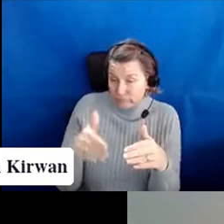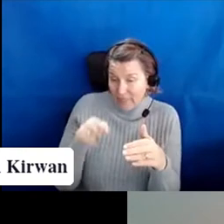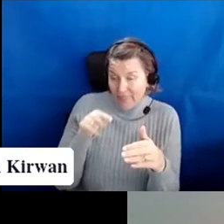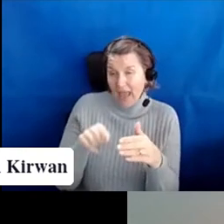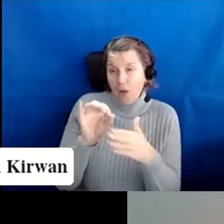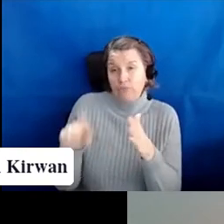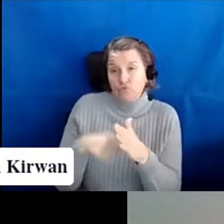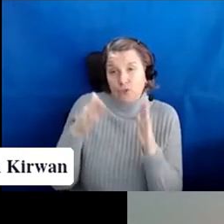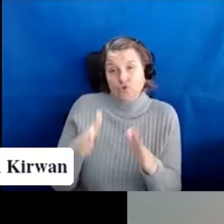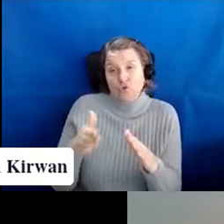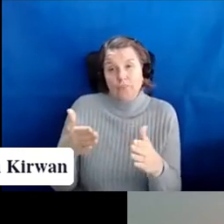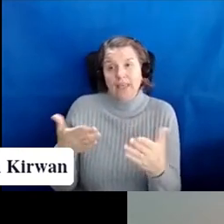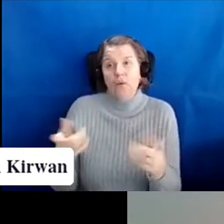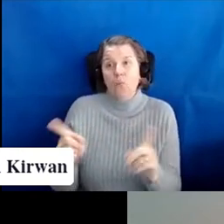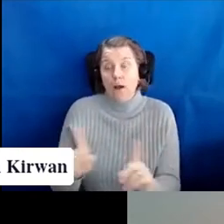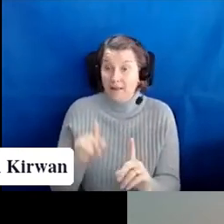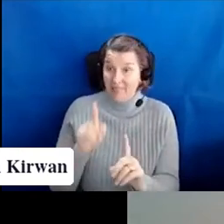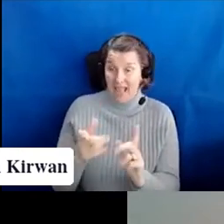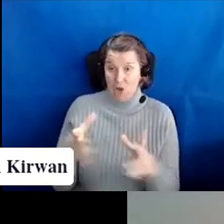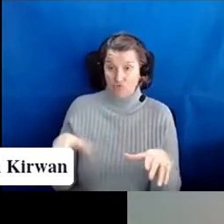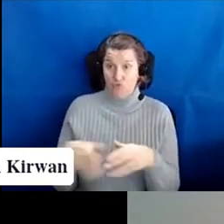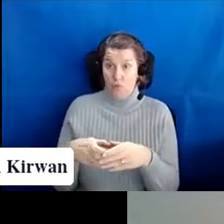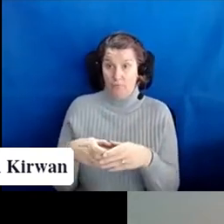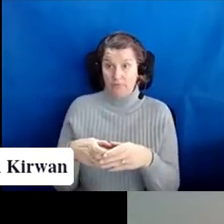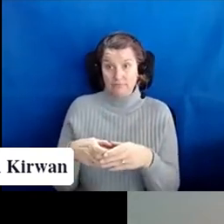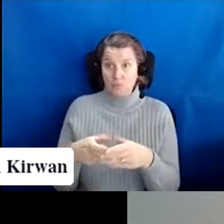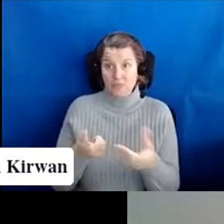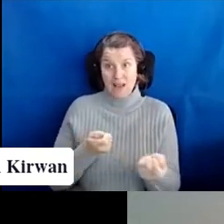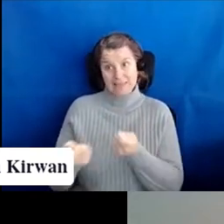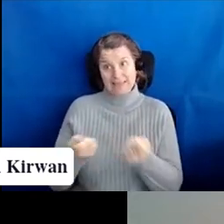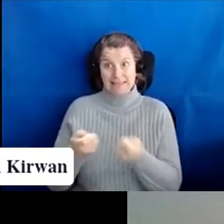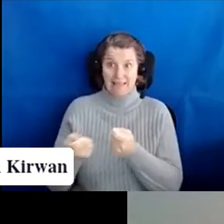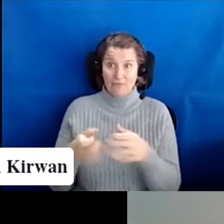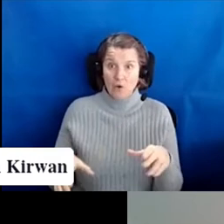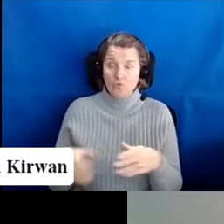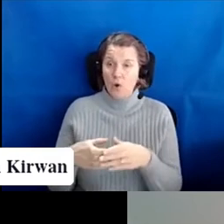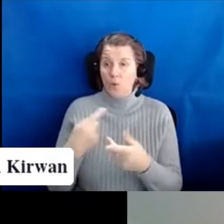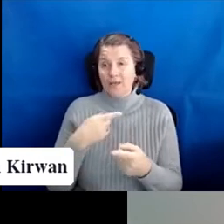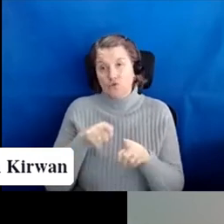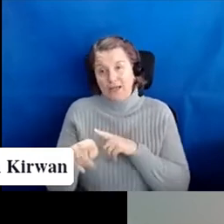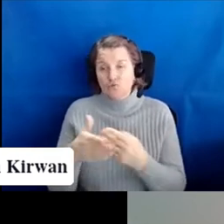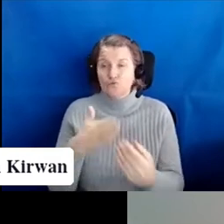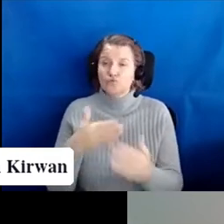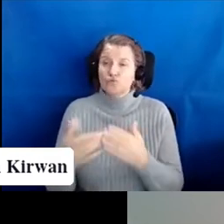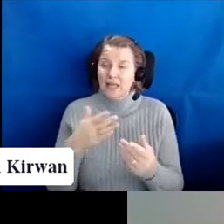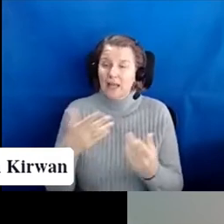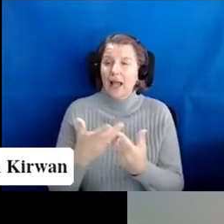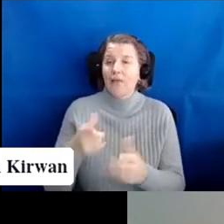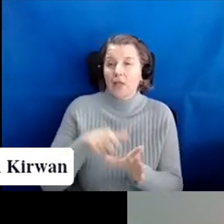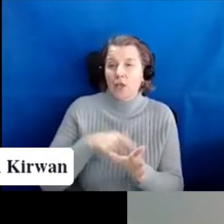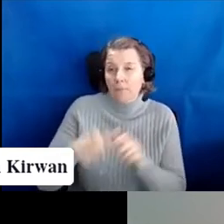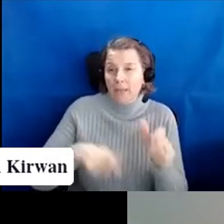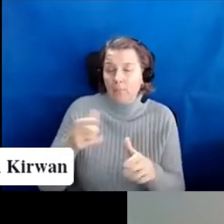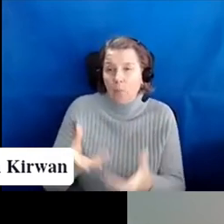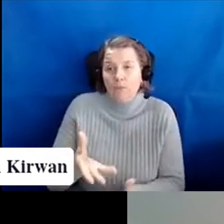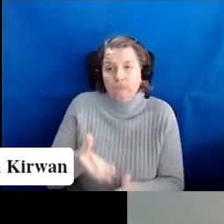And that group acted as a steering group for us in the development. We addressed how the young people would hear